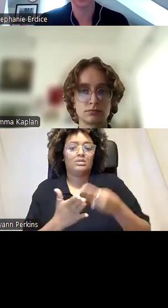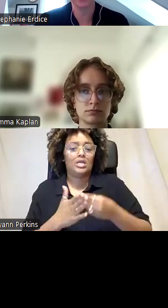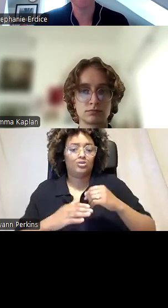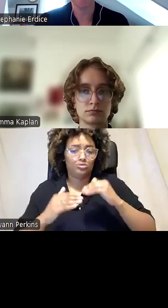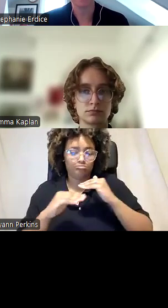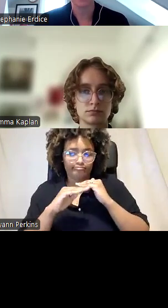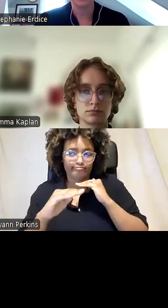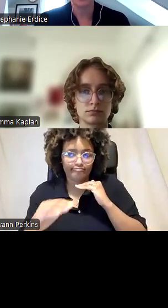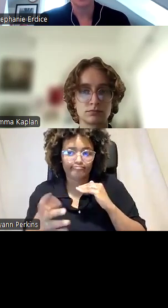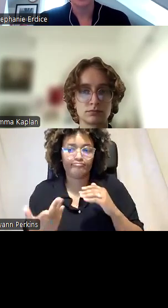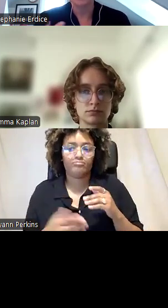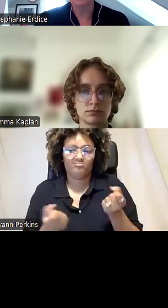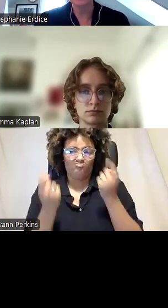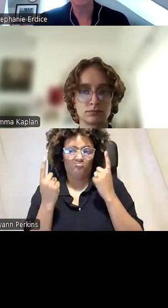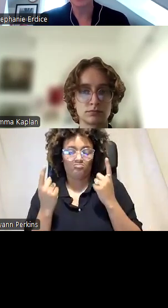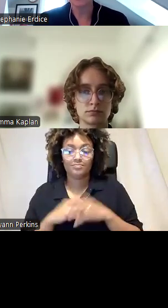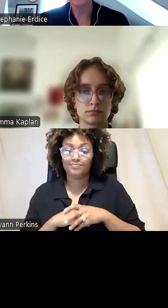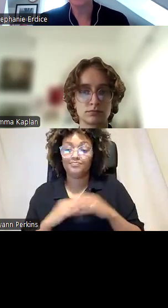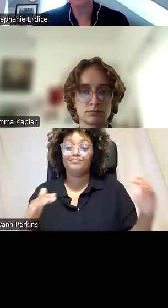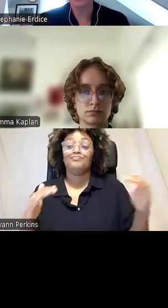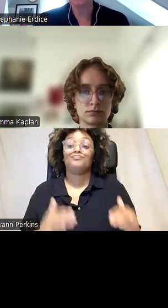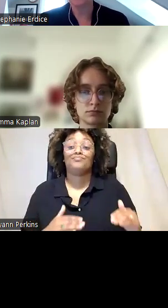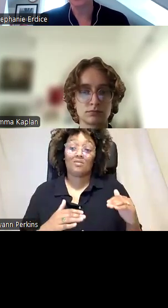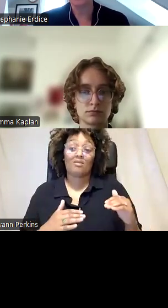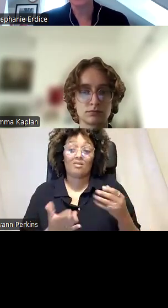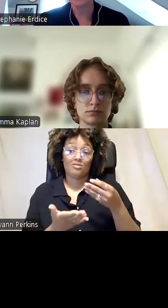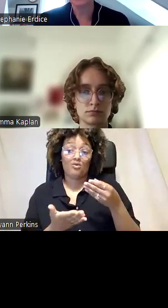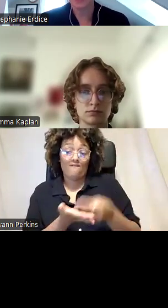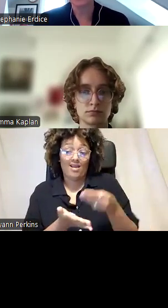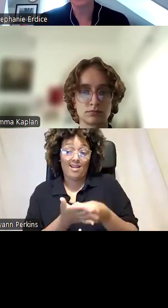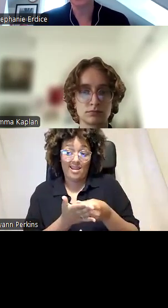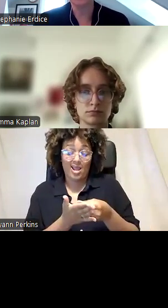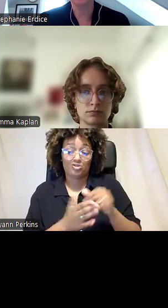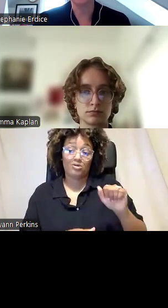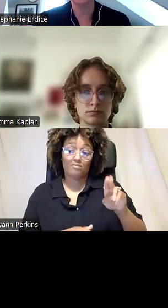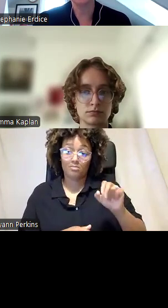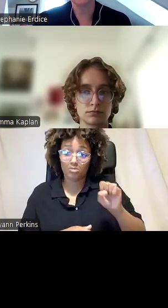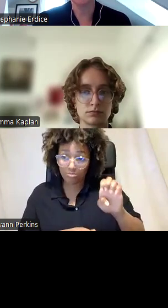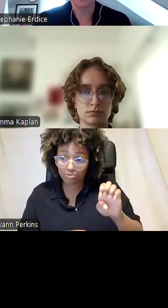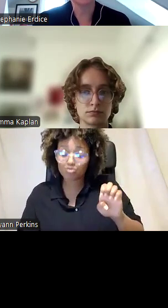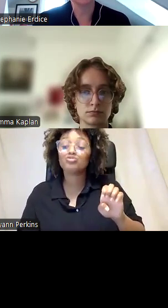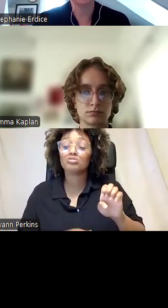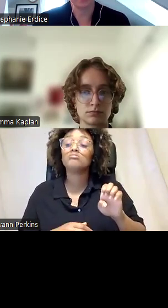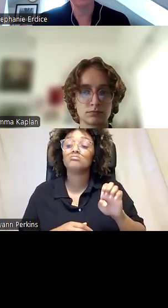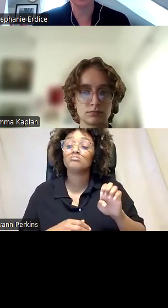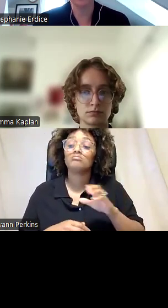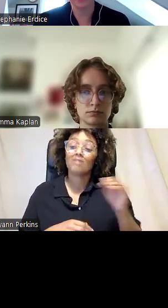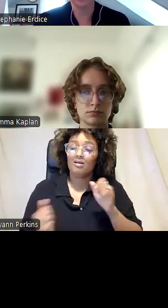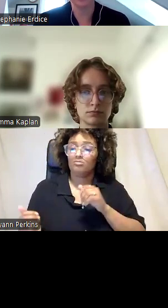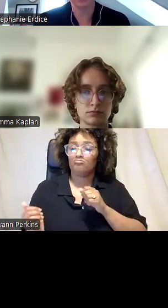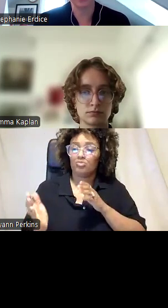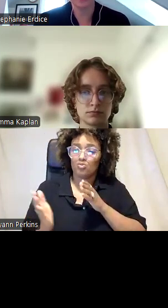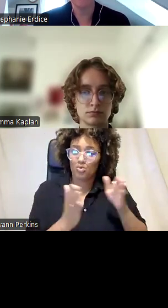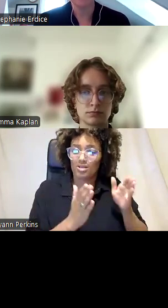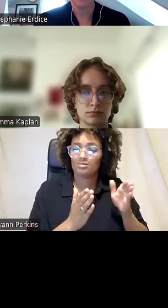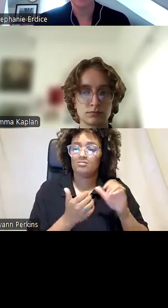financial security. You're going to be able to understand financial abuse and the tactics abusers use to impact a survivor's